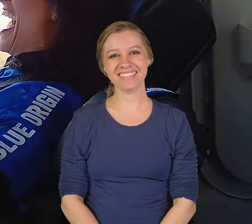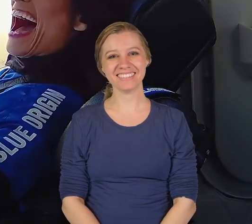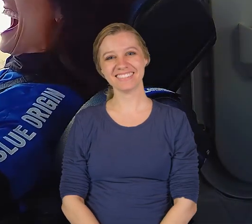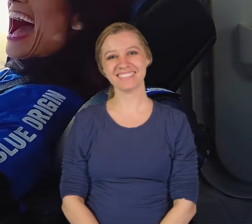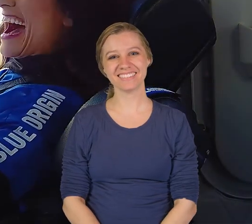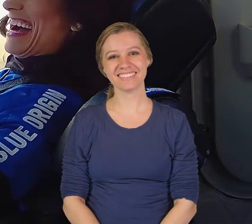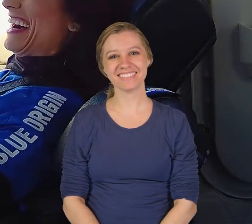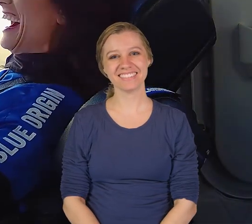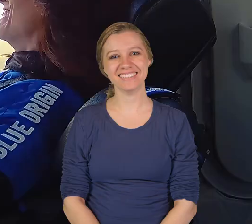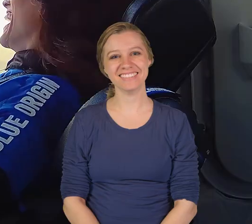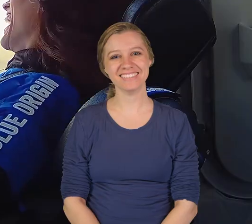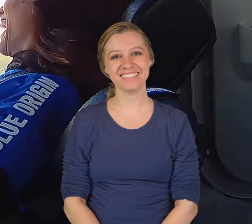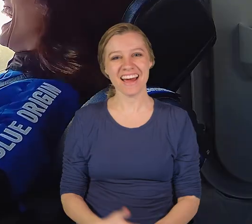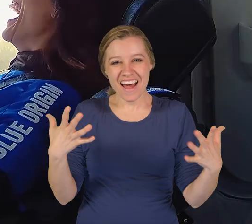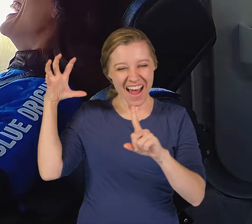Woo-hoo!